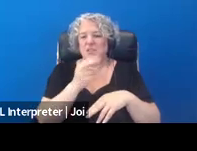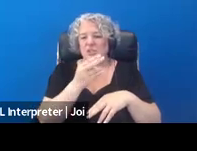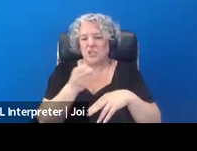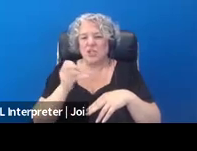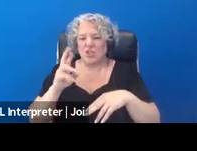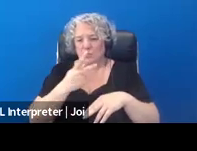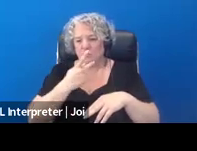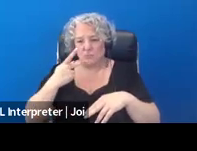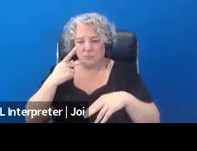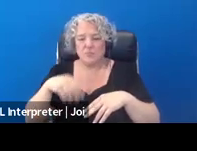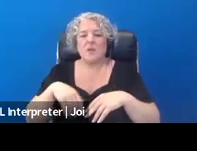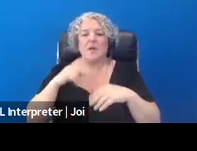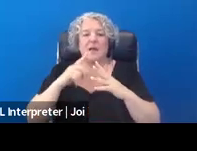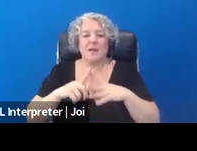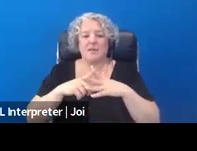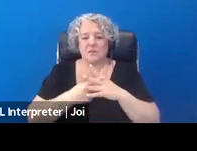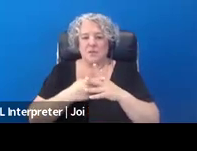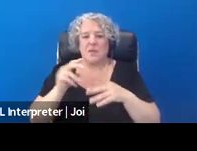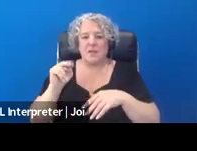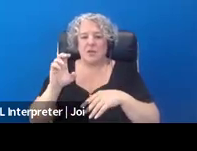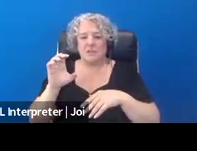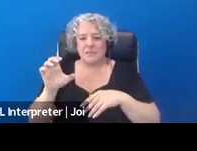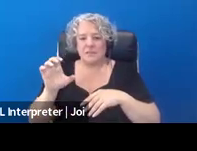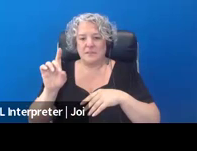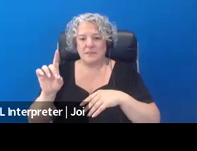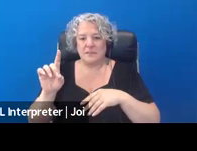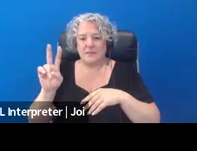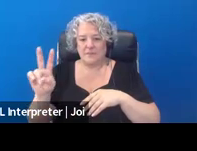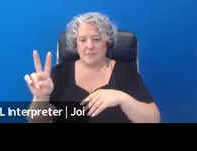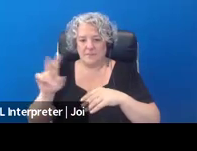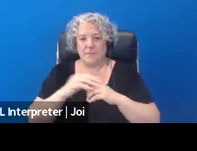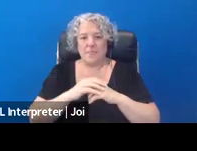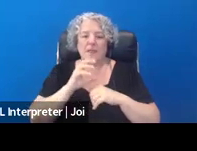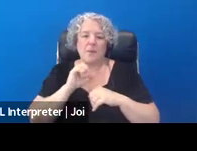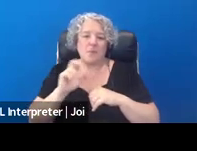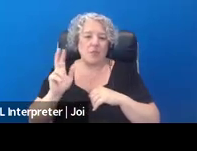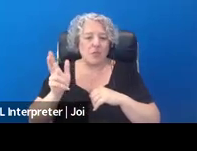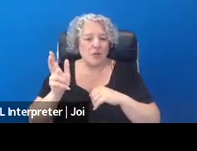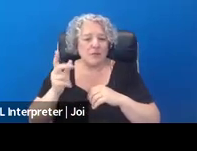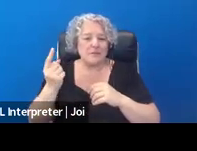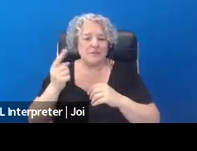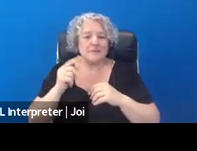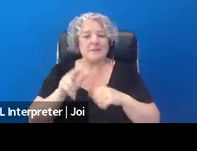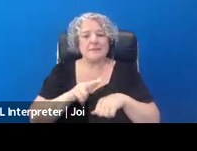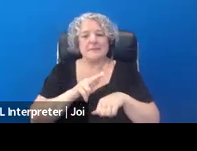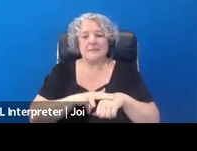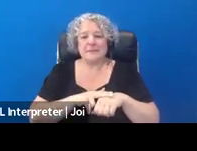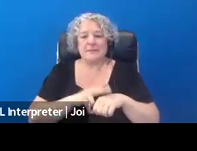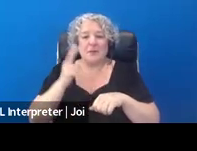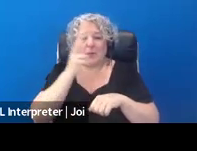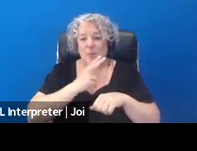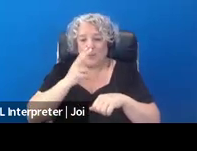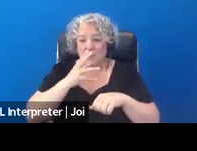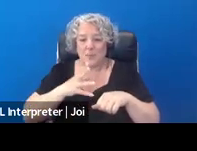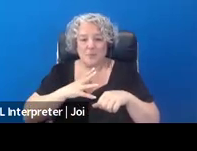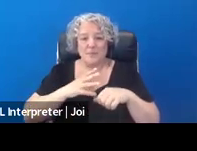of Safe Housing Initiatives at NRCDV. I am a 30-something Native Hawaiian woman with